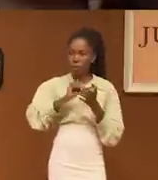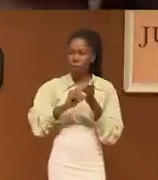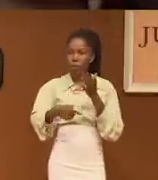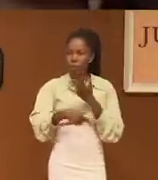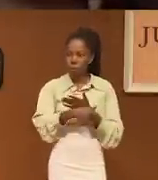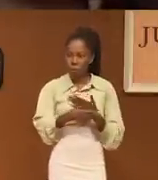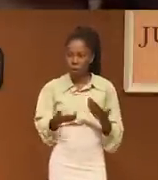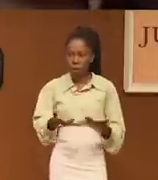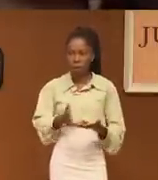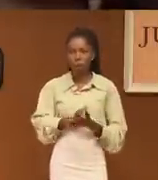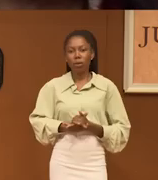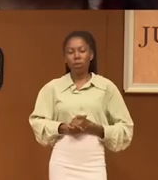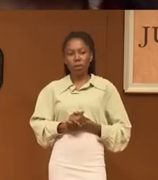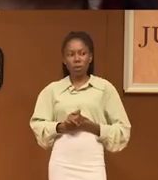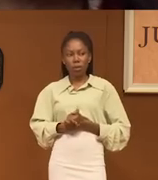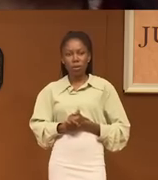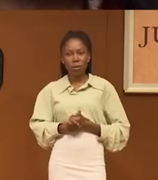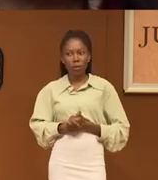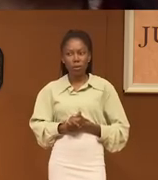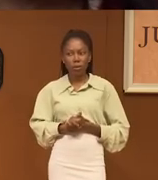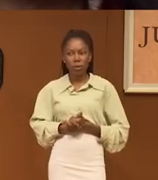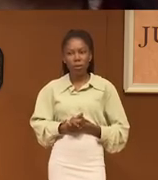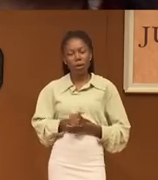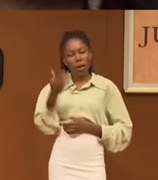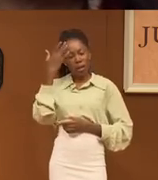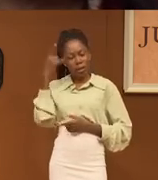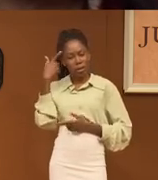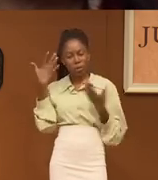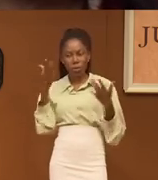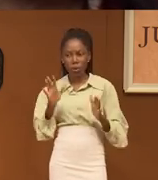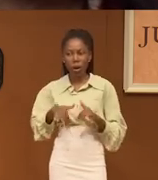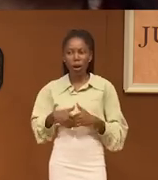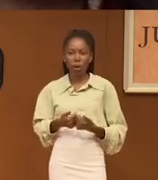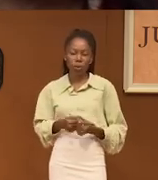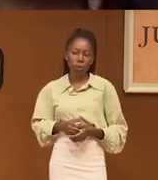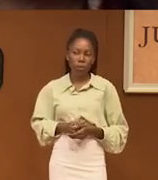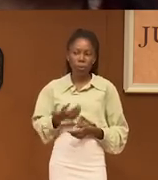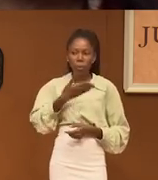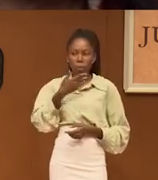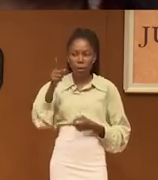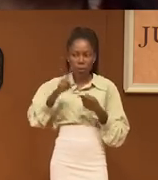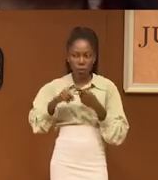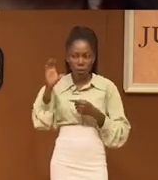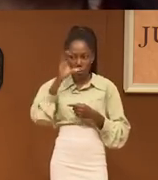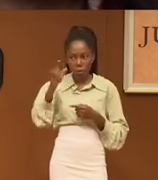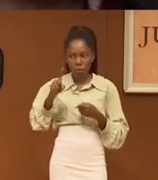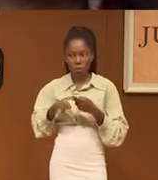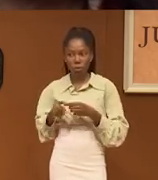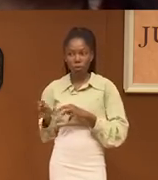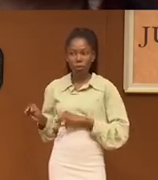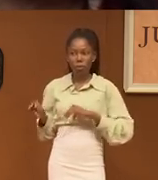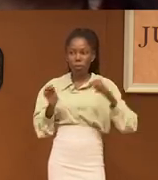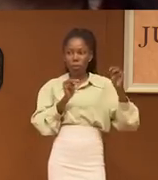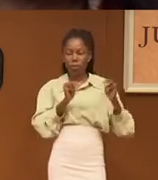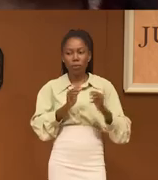have not... It's not well... Yeah, say, okay, we'll use that money to complete